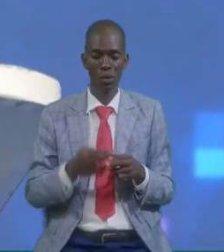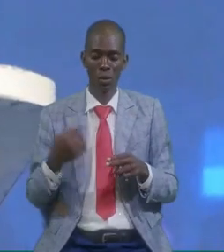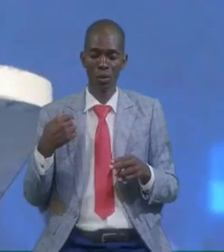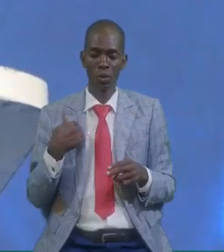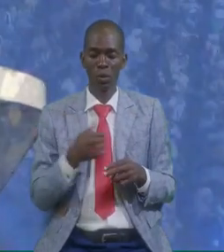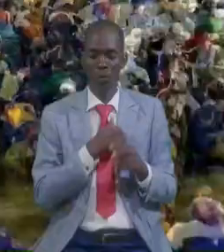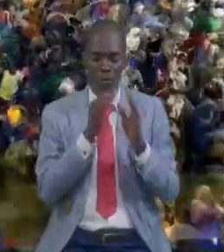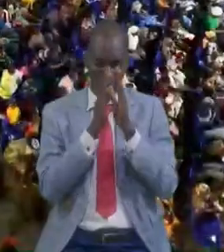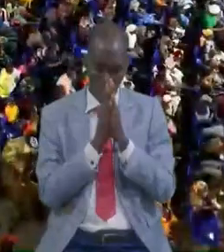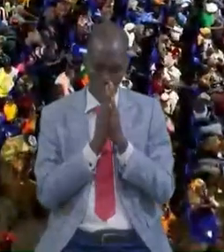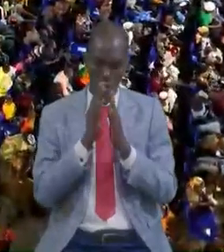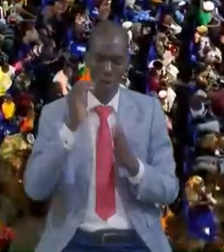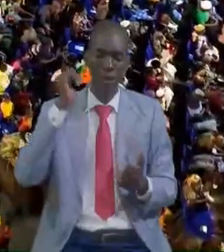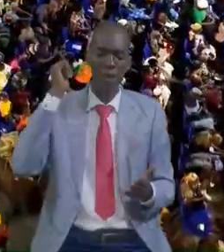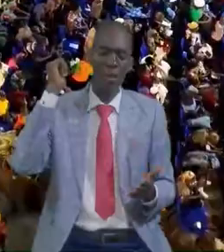we pray.